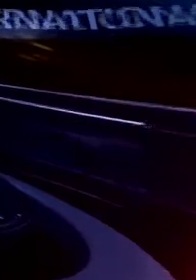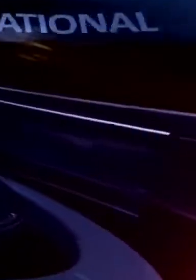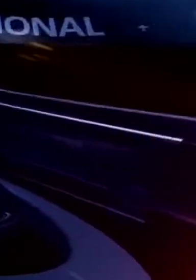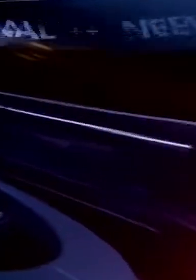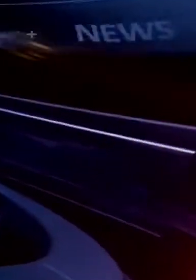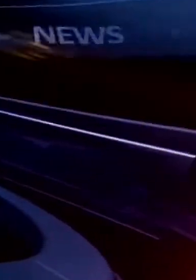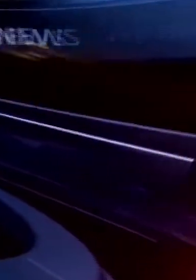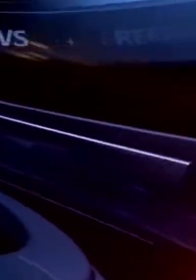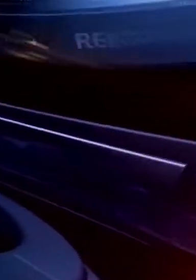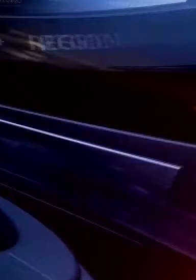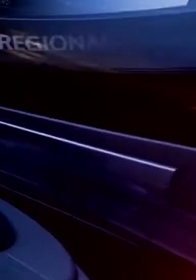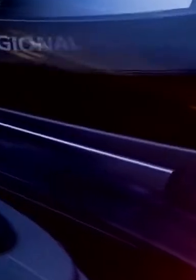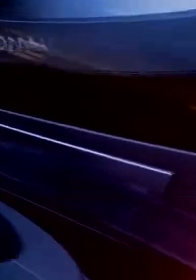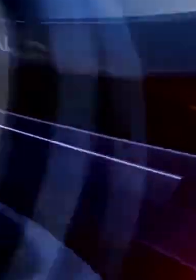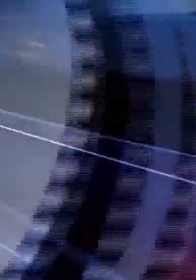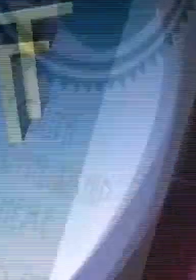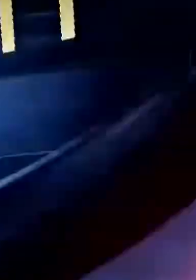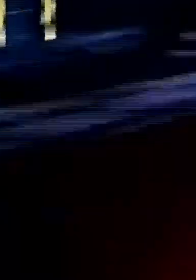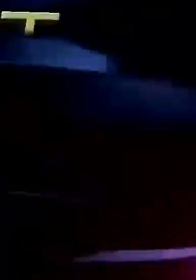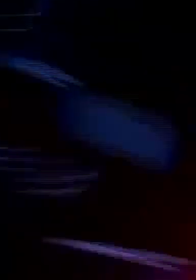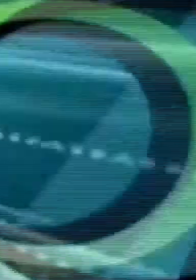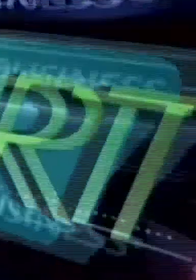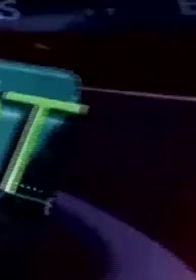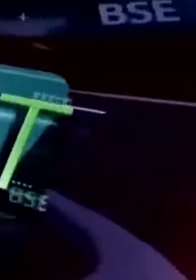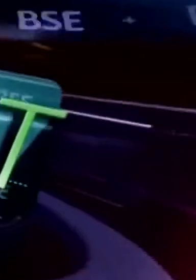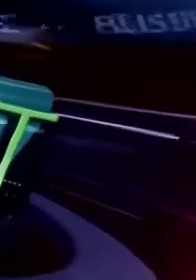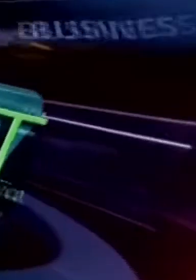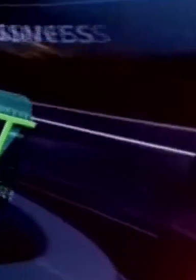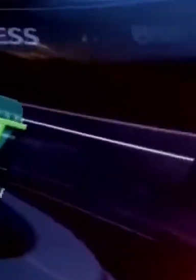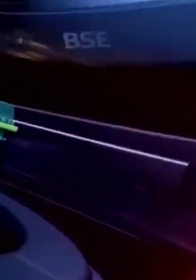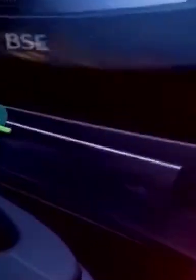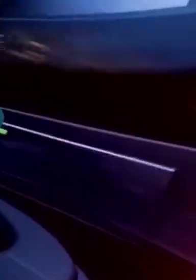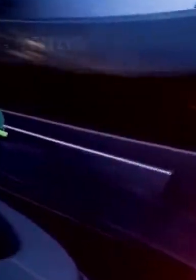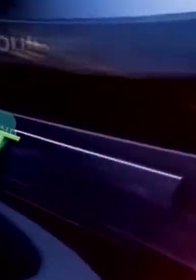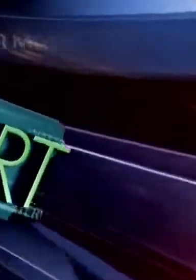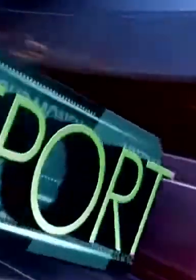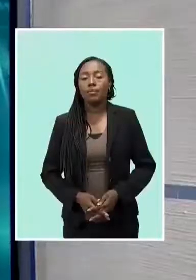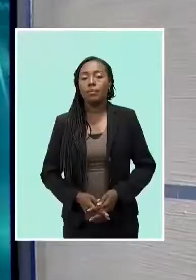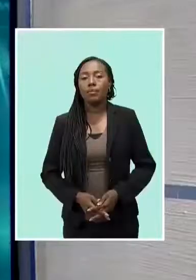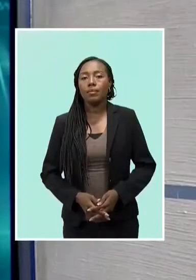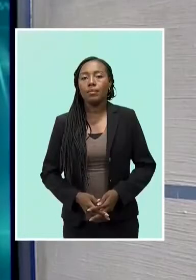young entrepreneurs from idea to enterprise.